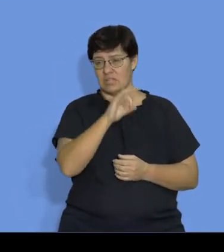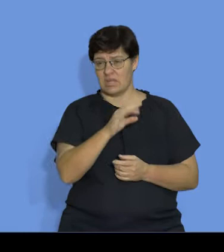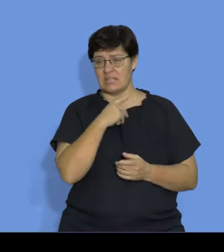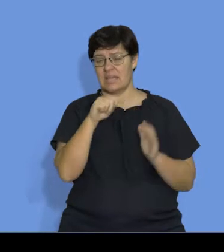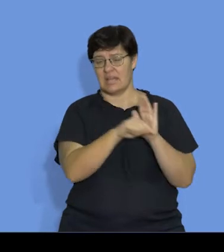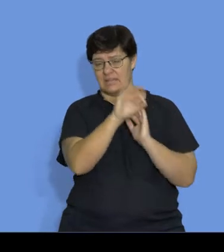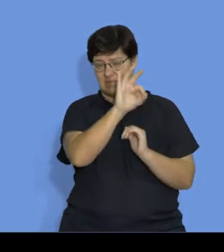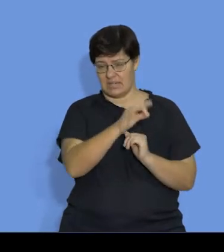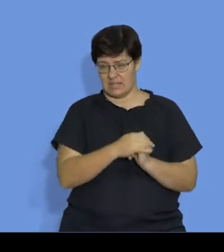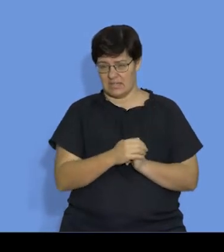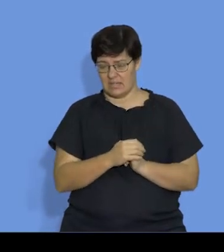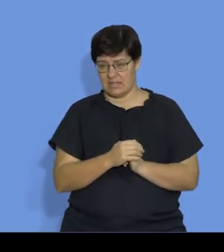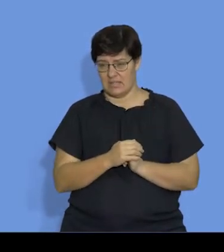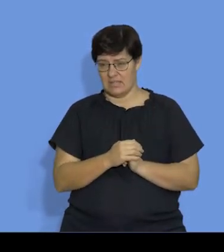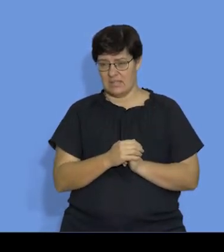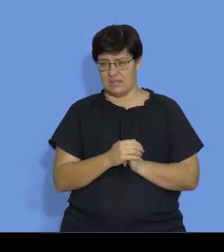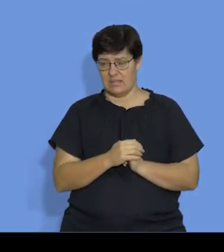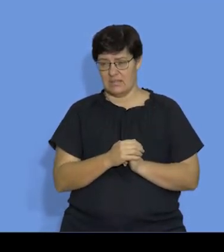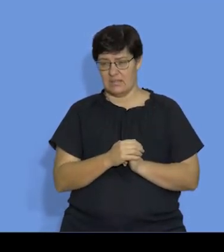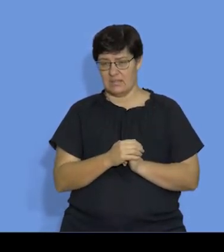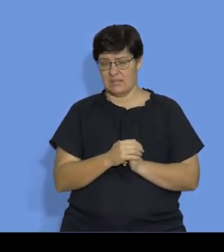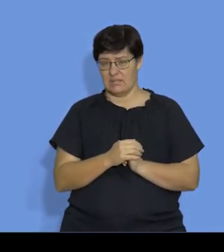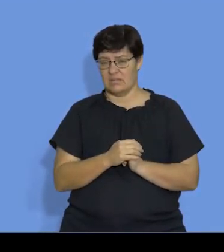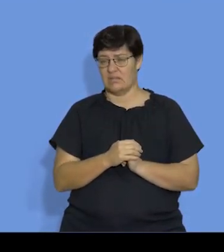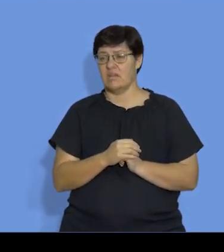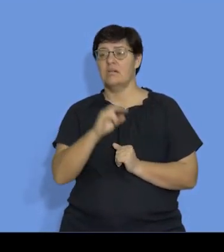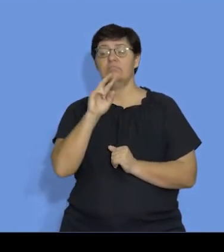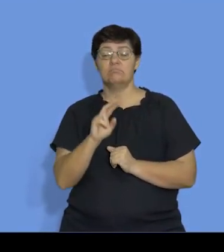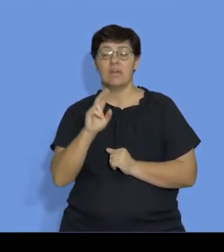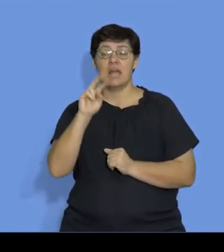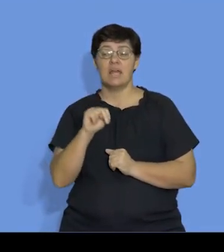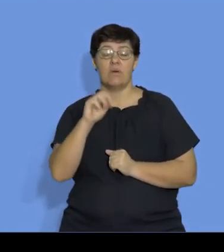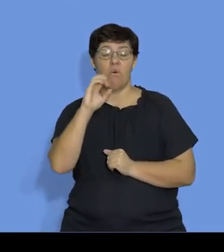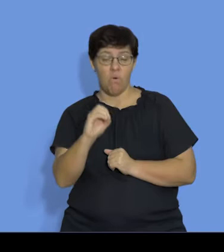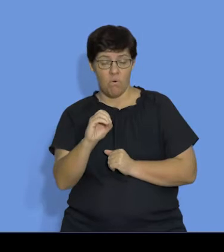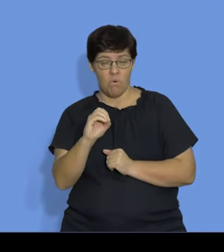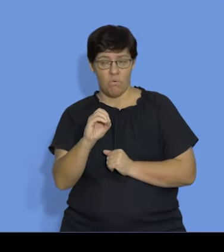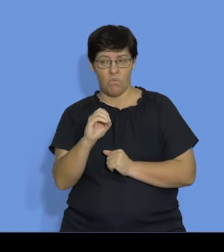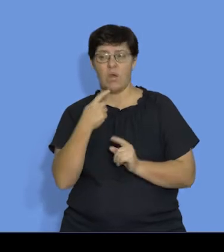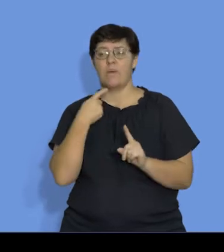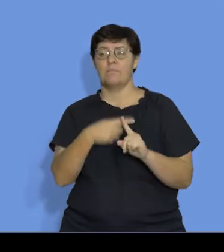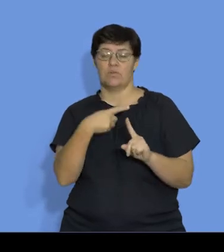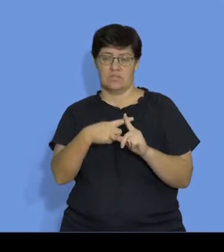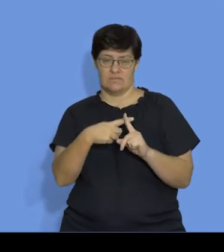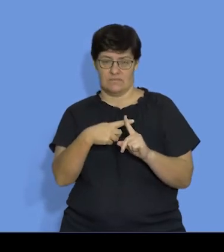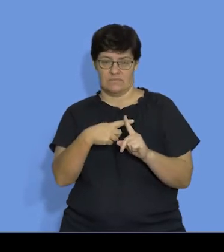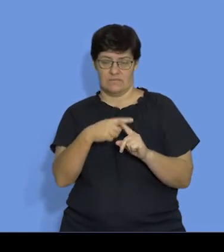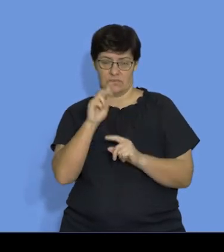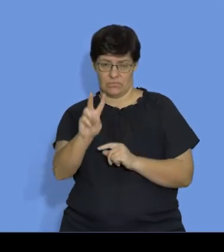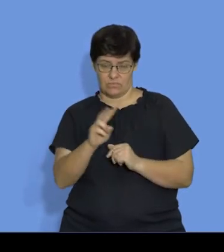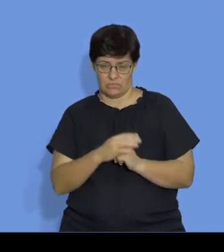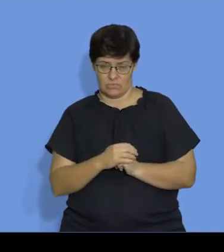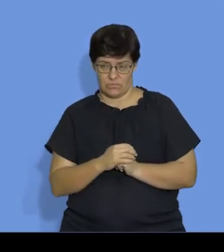-3, right? And then the nitrogen in nitric oxide is +2,